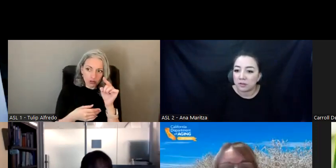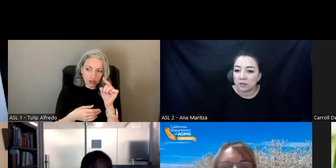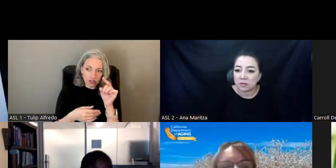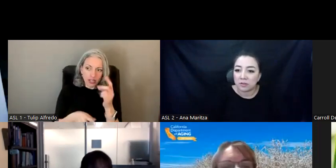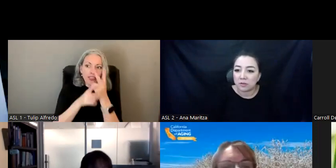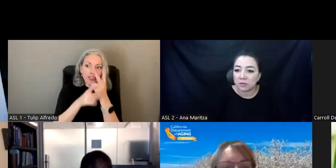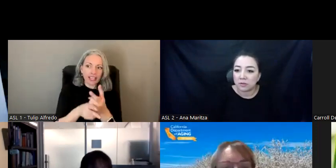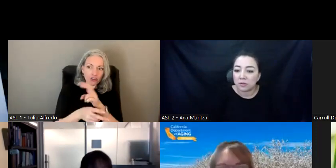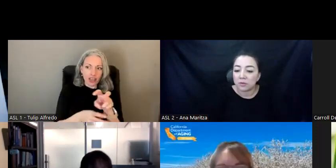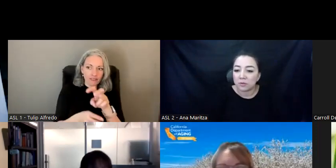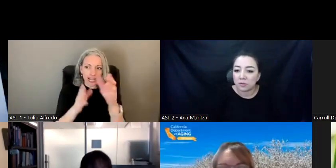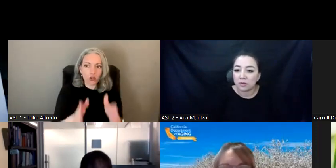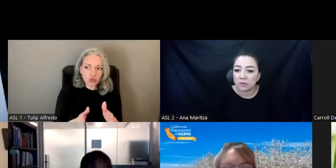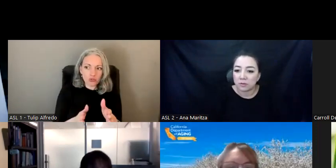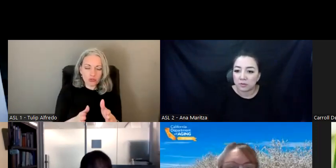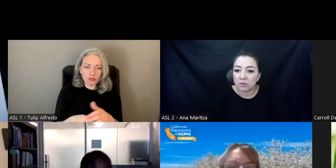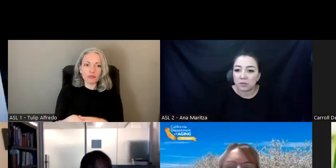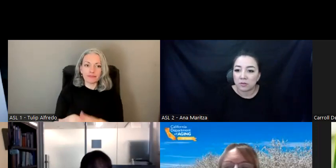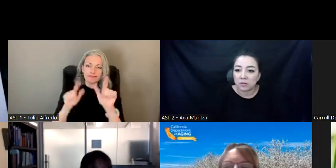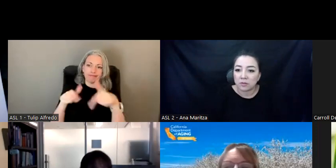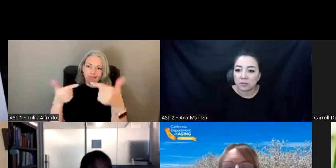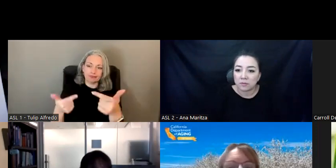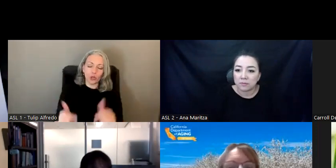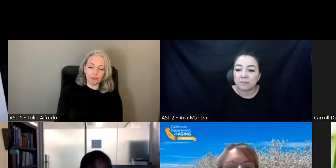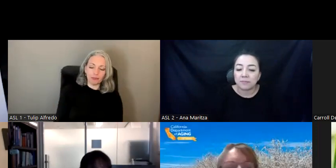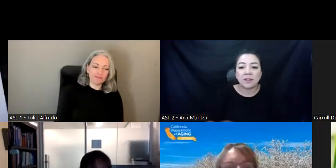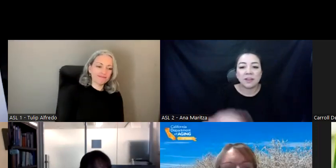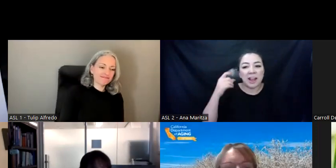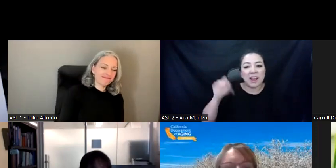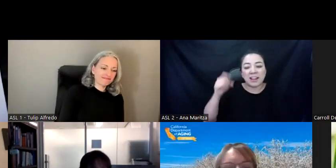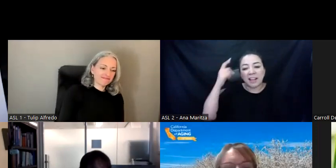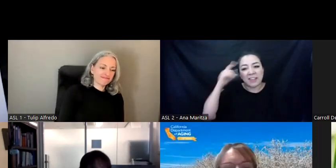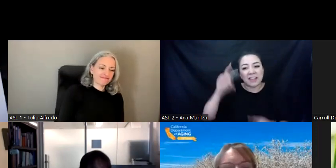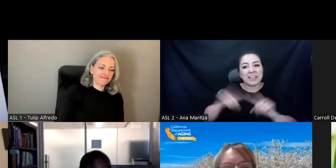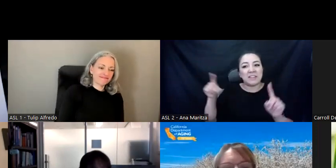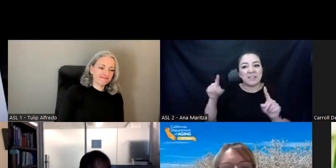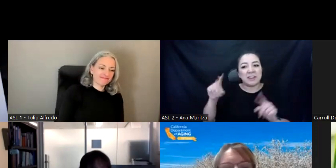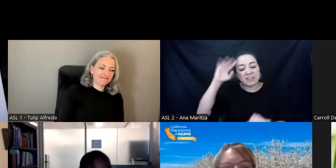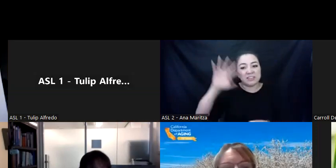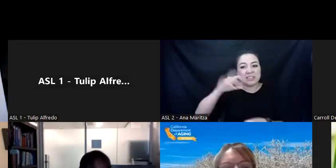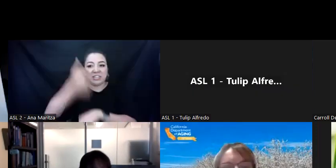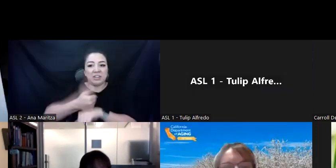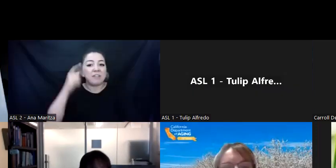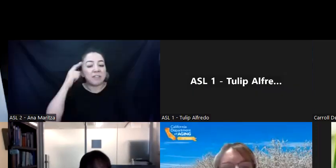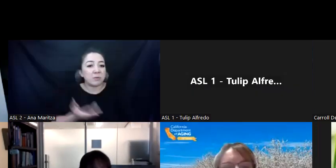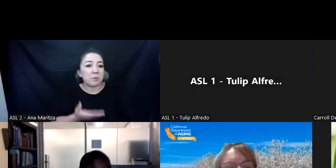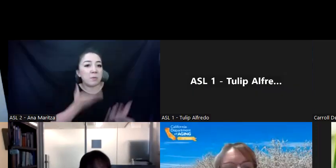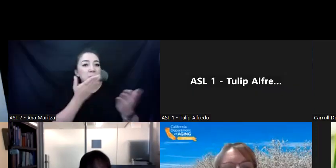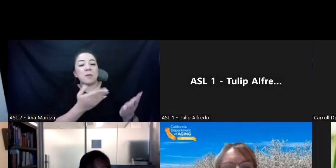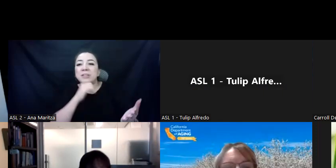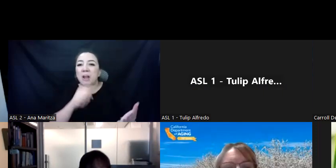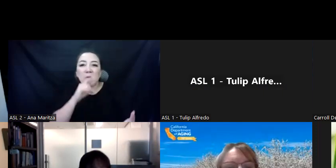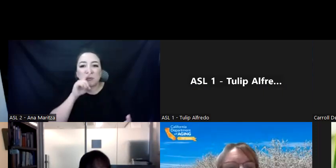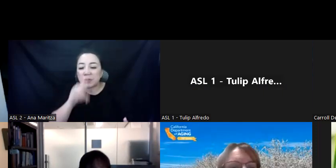navigators. Yeah, so I think it's a different initiative. I just think what you're proposing isn't really